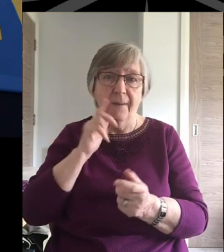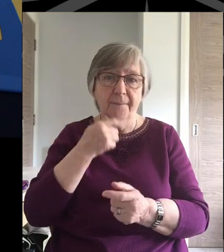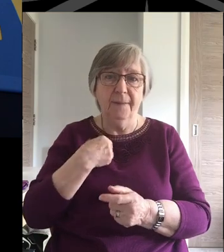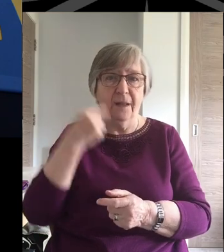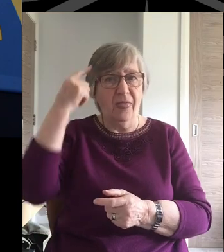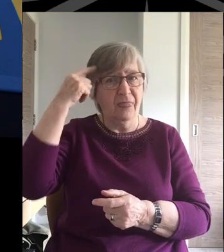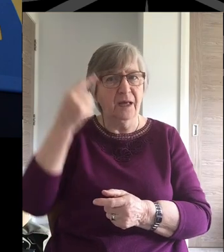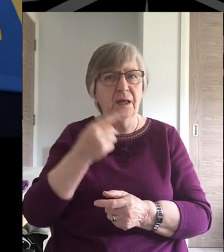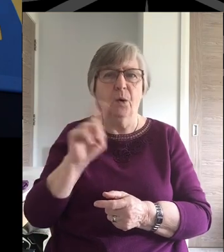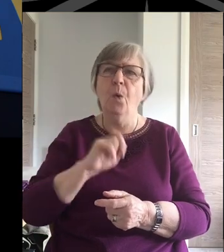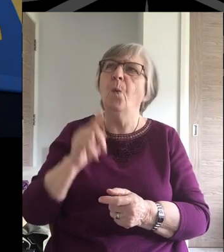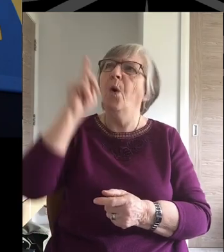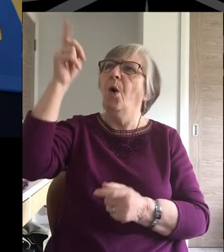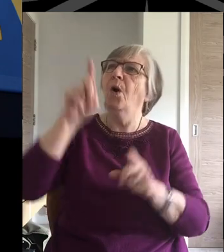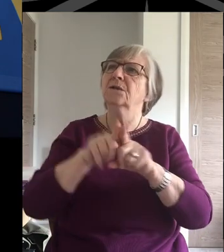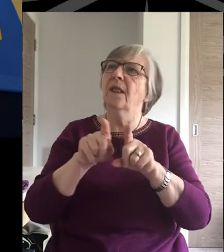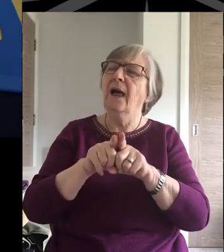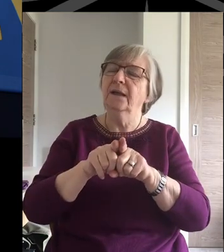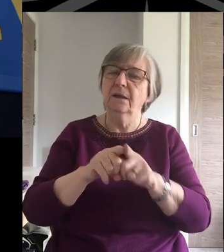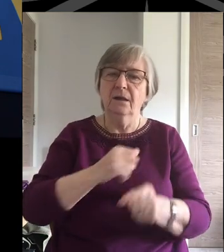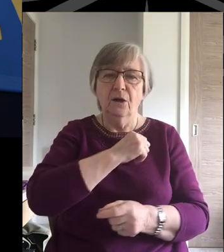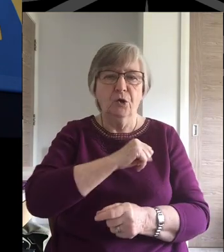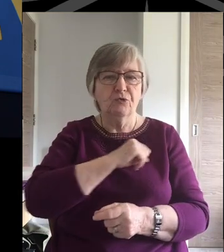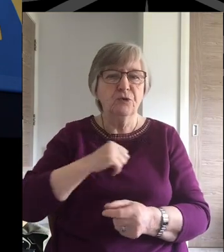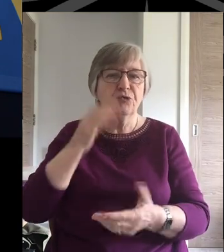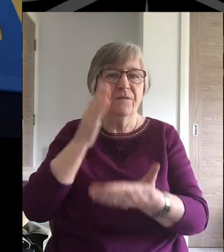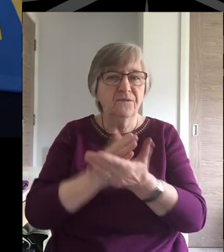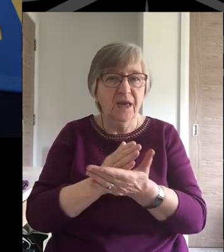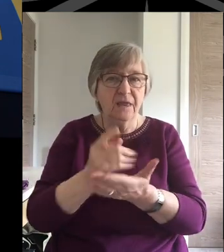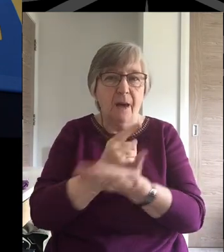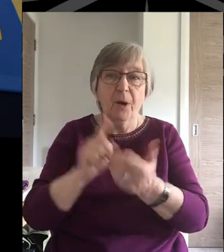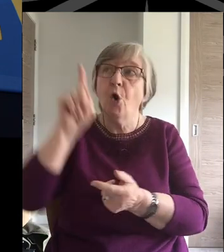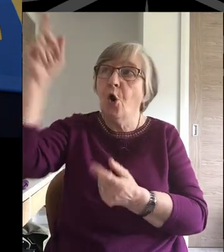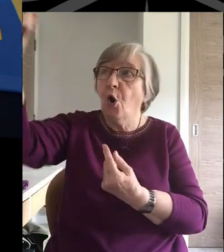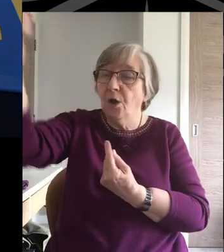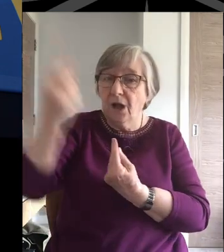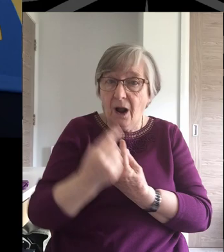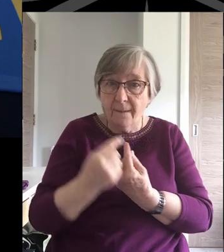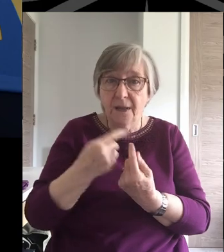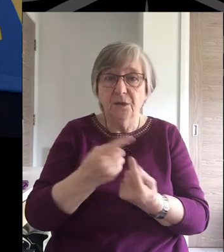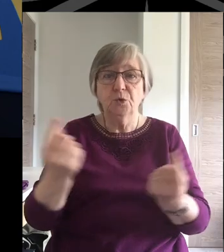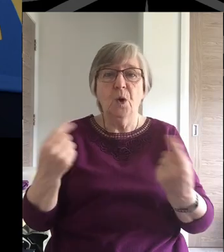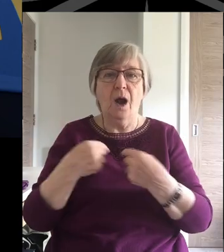their own ideas, Christian faith is about God reaching out to us, reaching out for us.